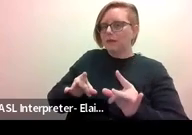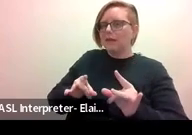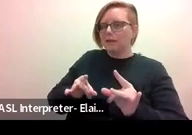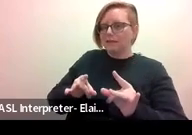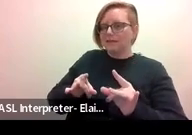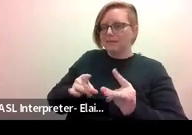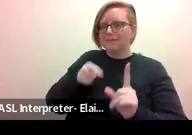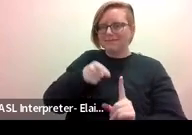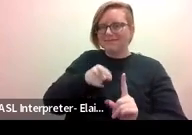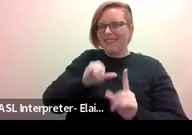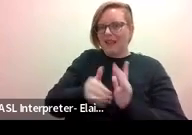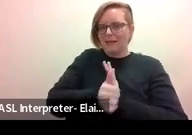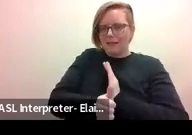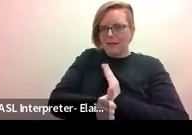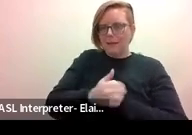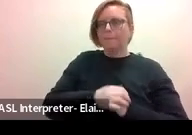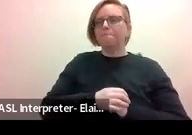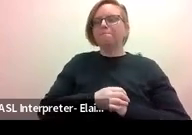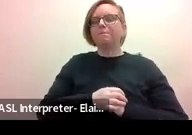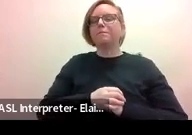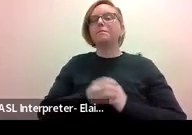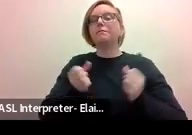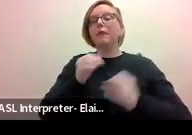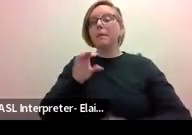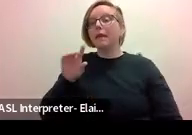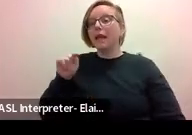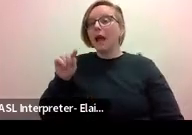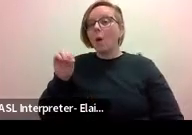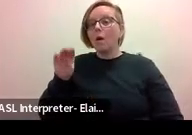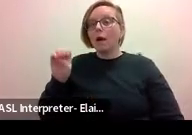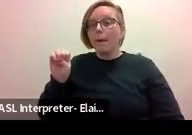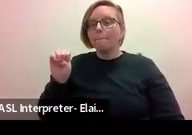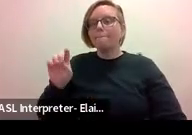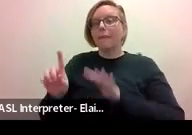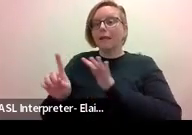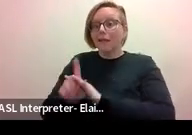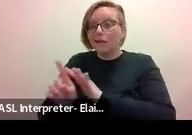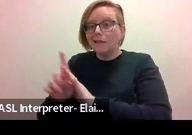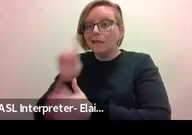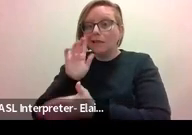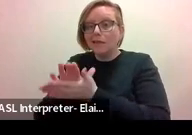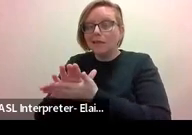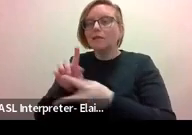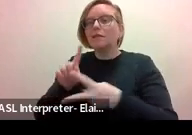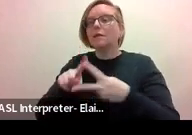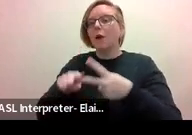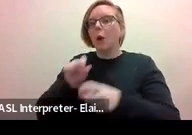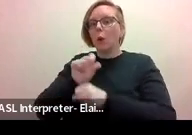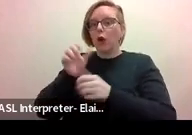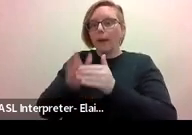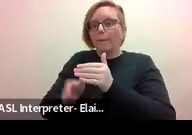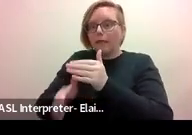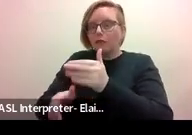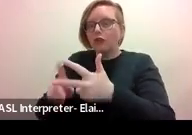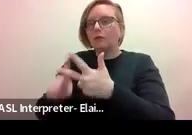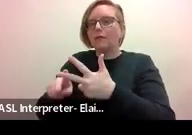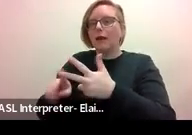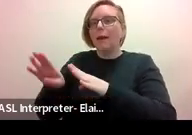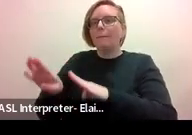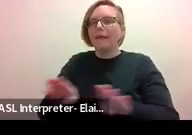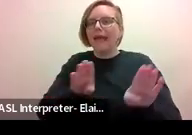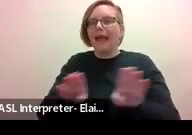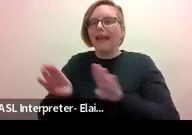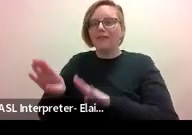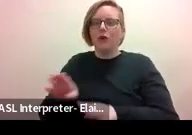some outcomes that we see a lot: attendance, work completion, behavior. That was mine. Every single one of my